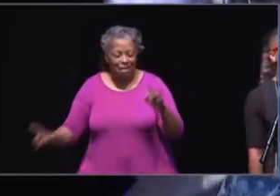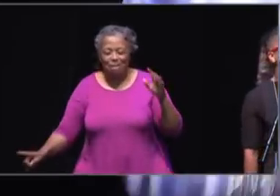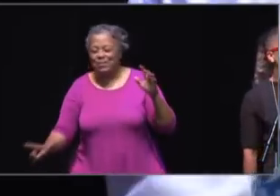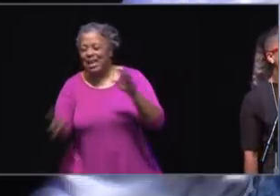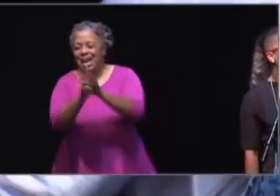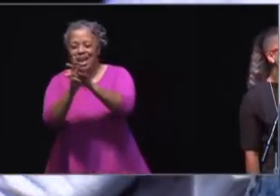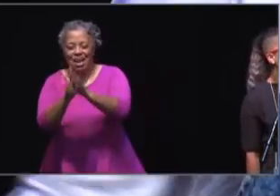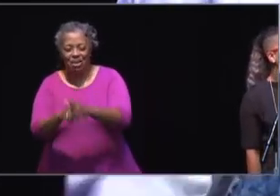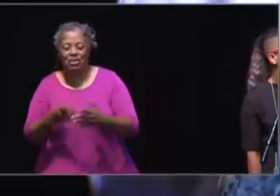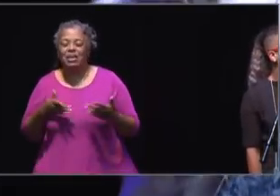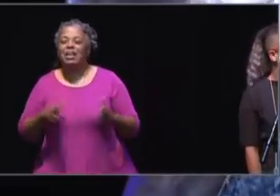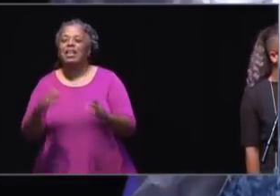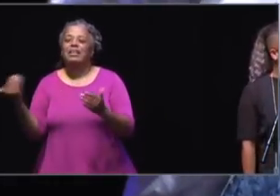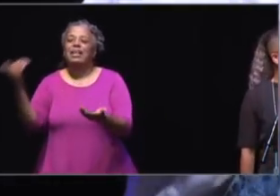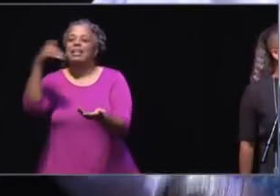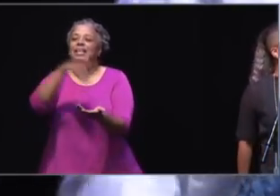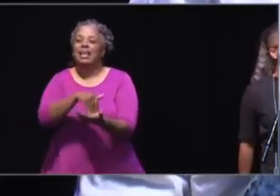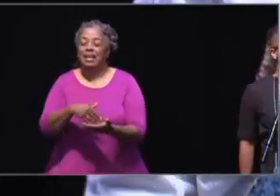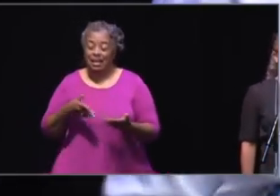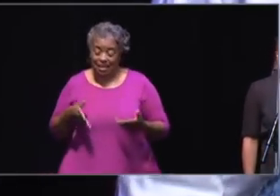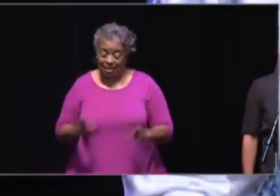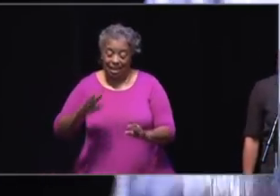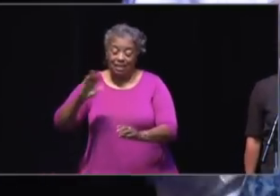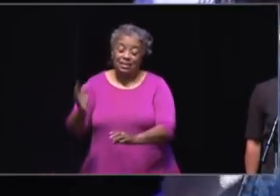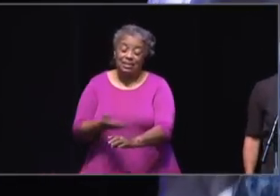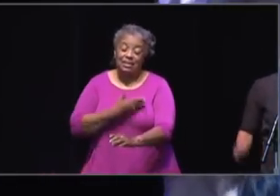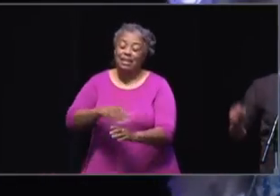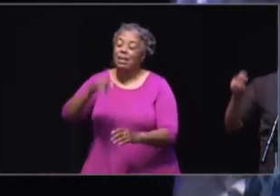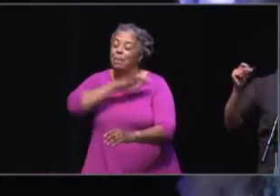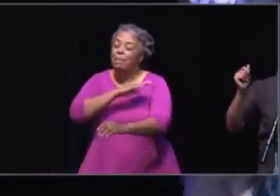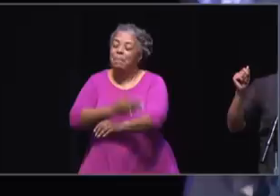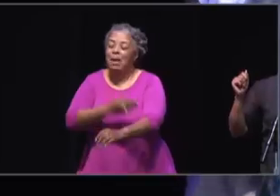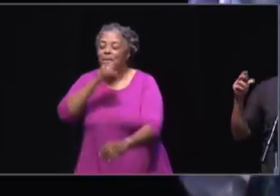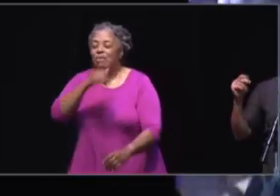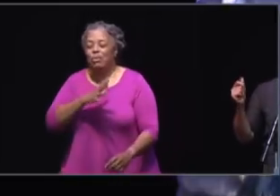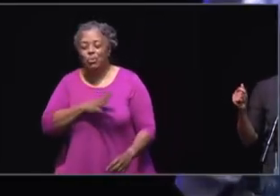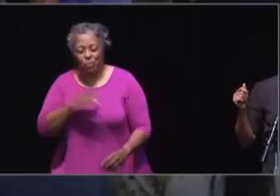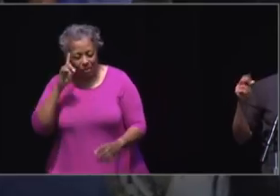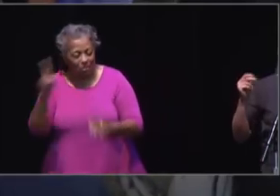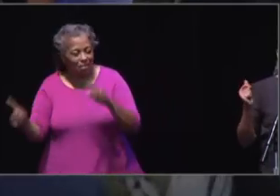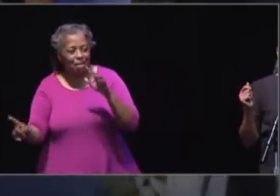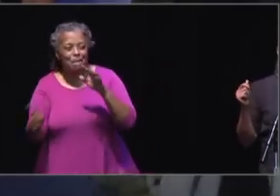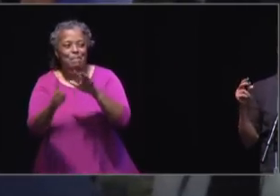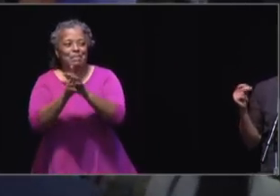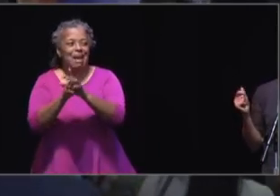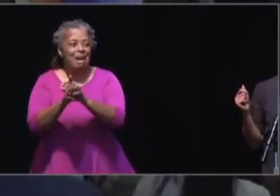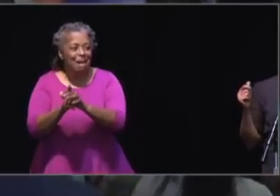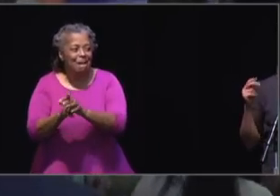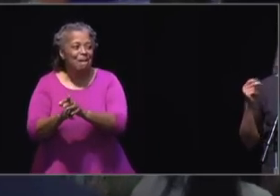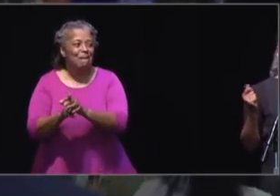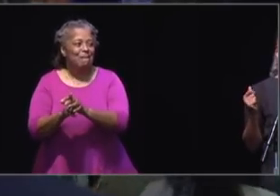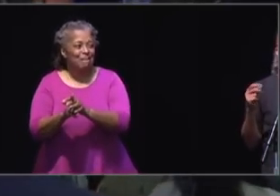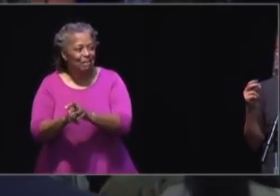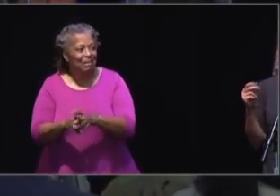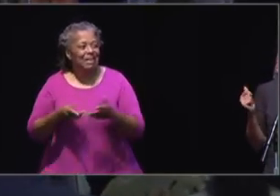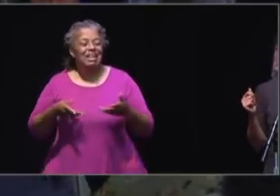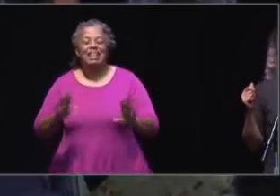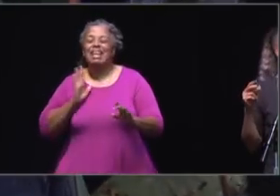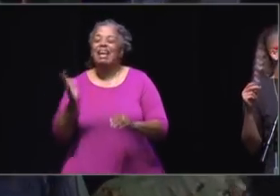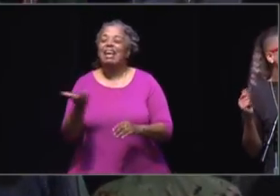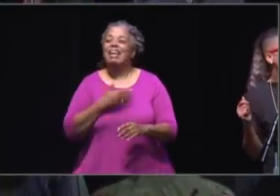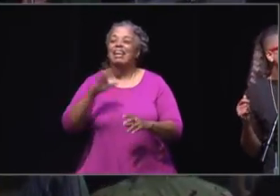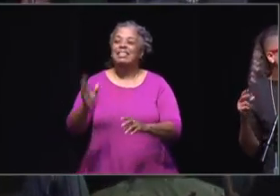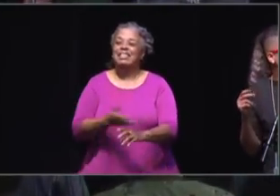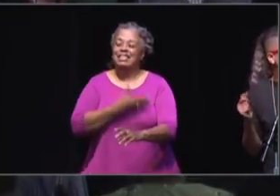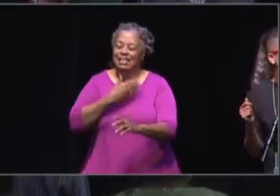women, come again. Now let us sing, sing to the power of the women, come down. Now let us